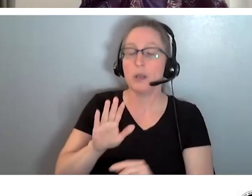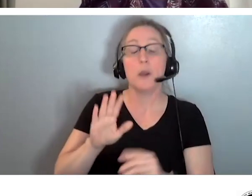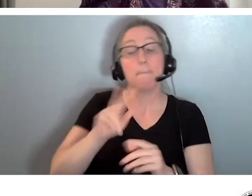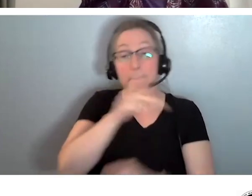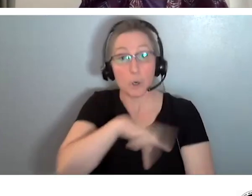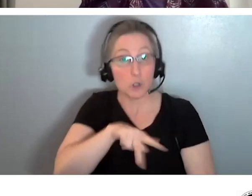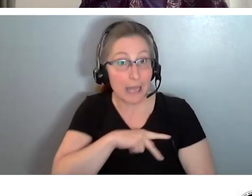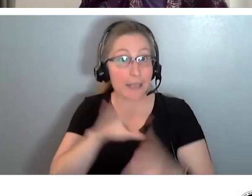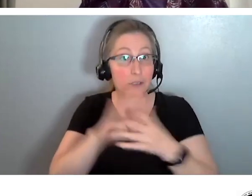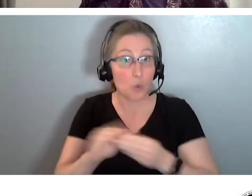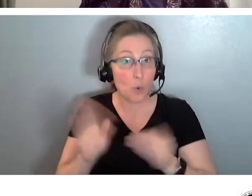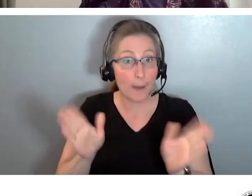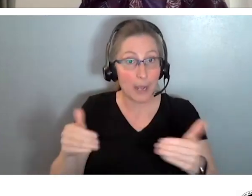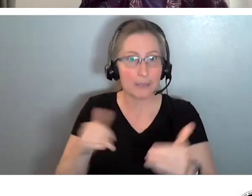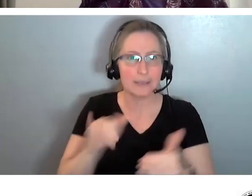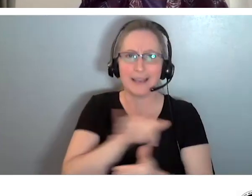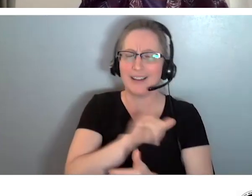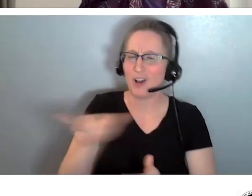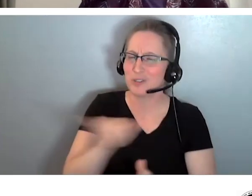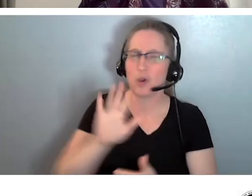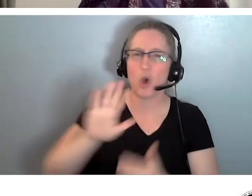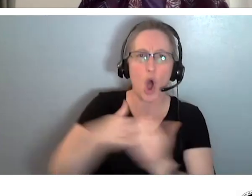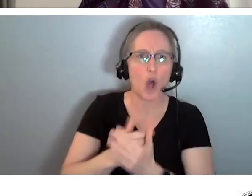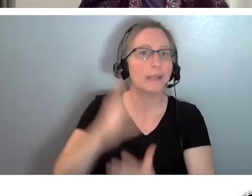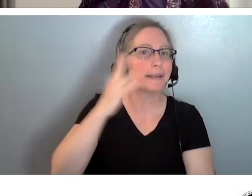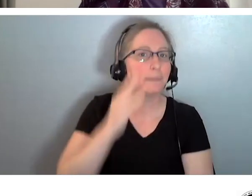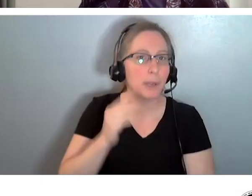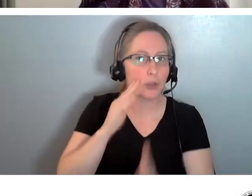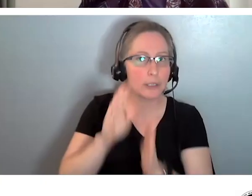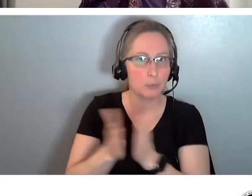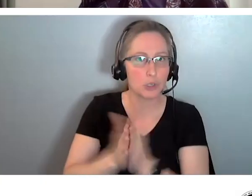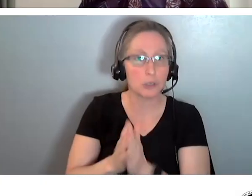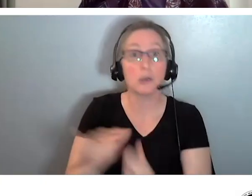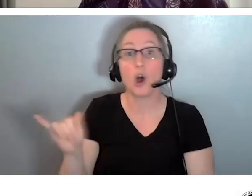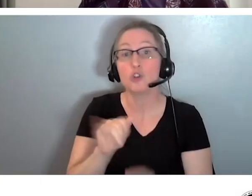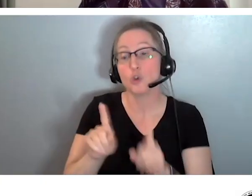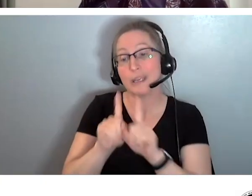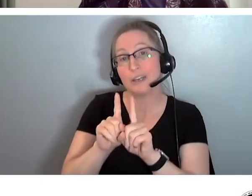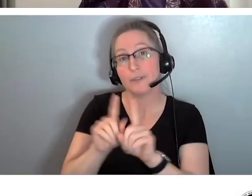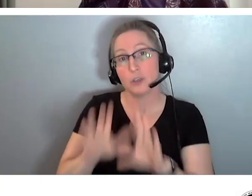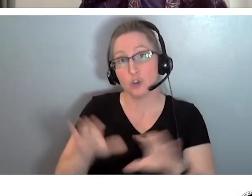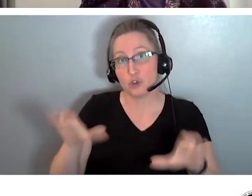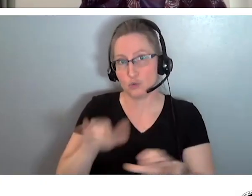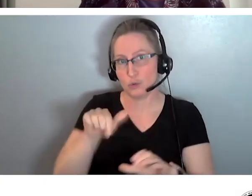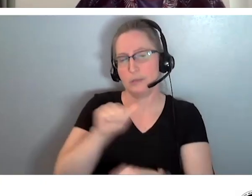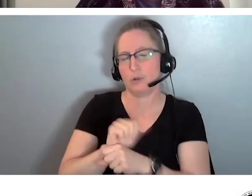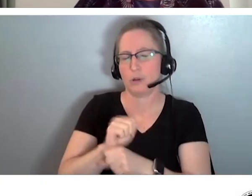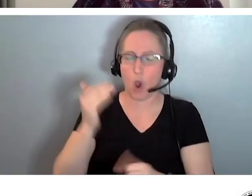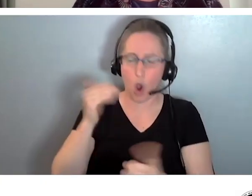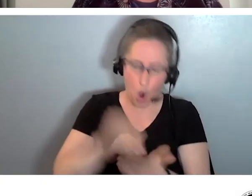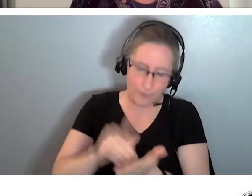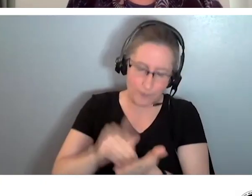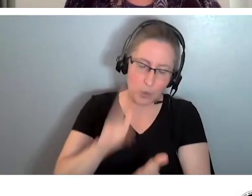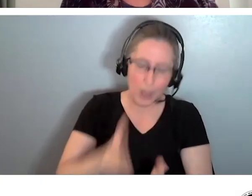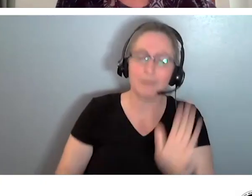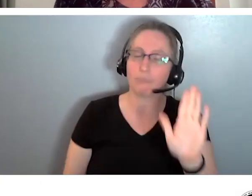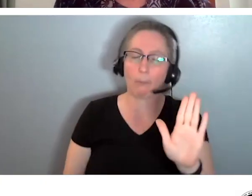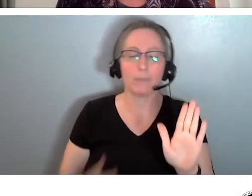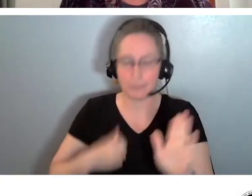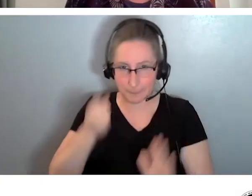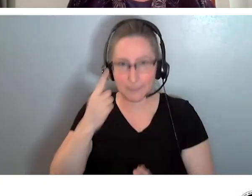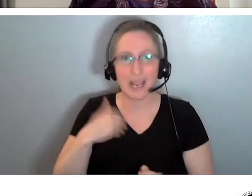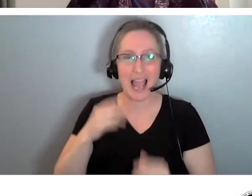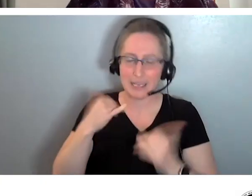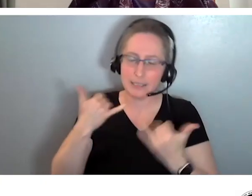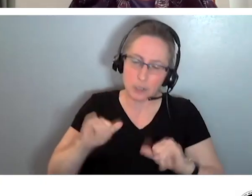story boxes and to all experience books. And again, interveners often do this work. So I know, I'm still in schools quite a